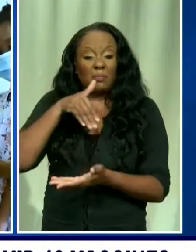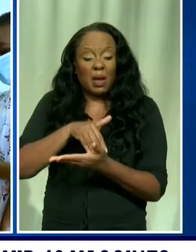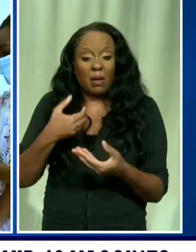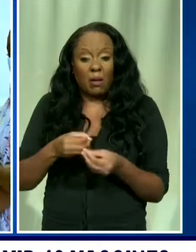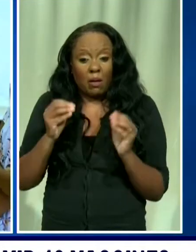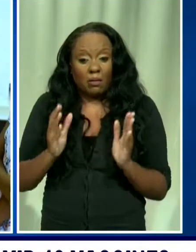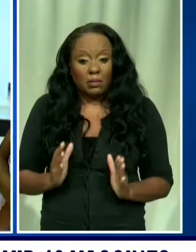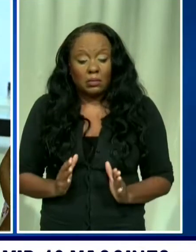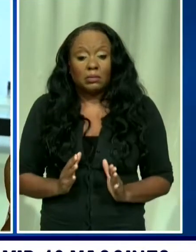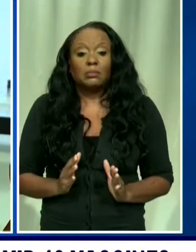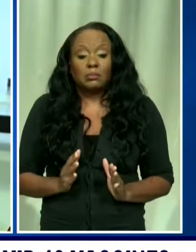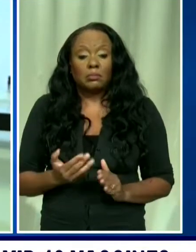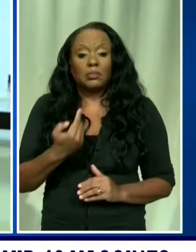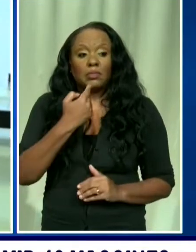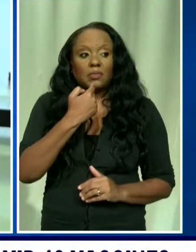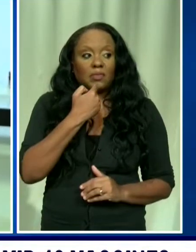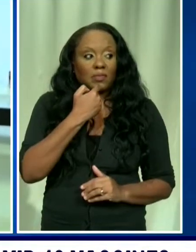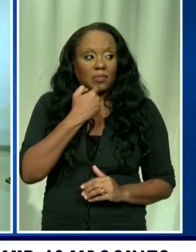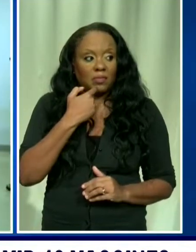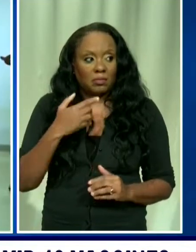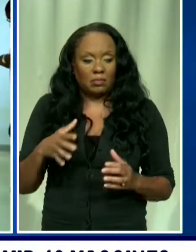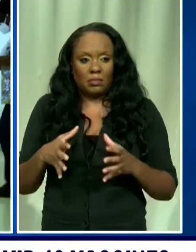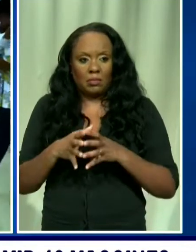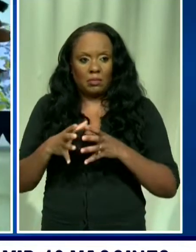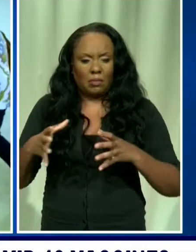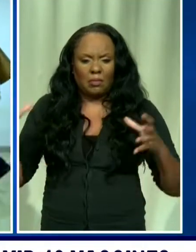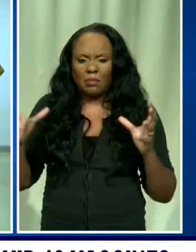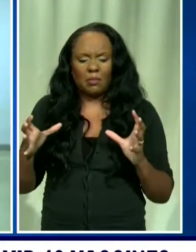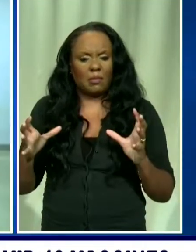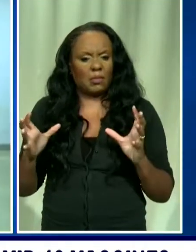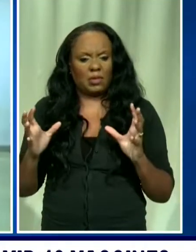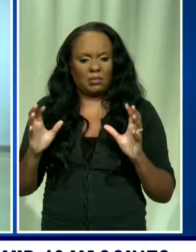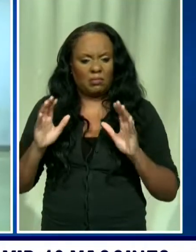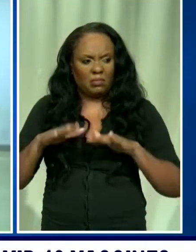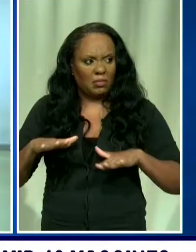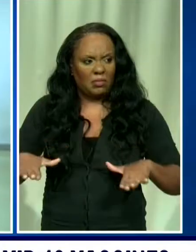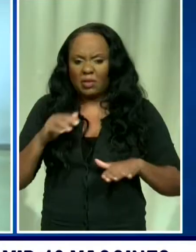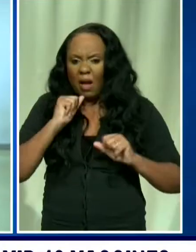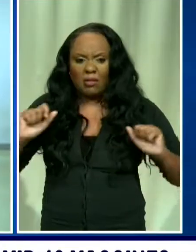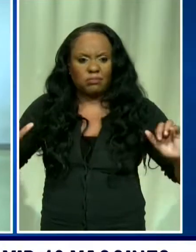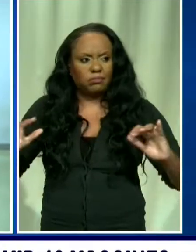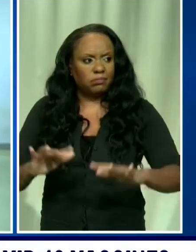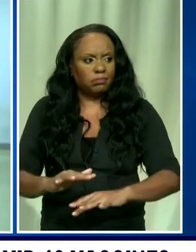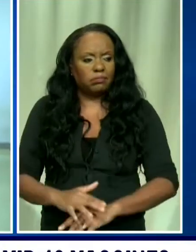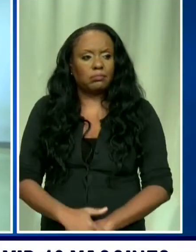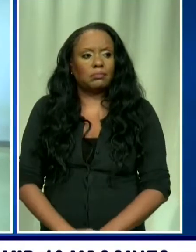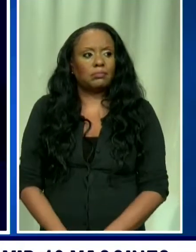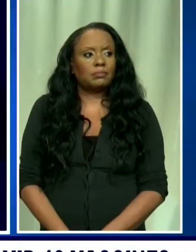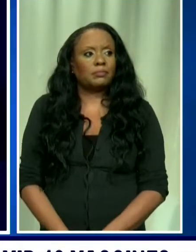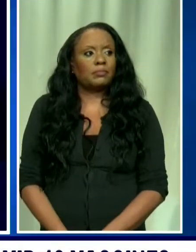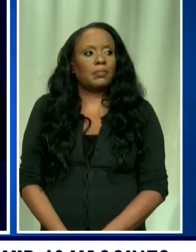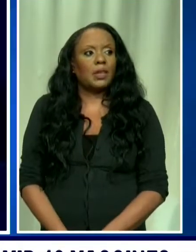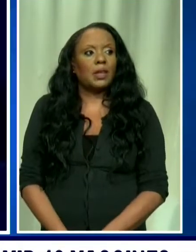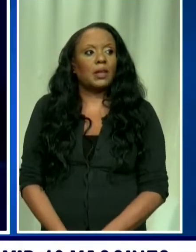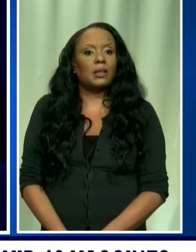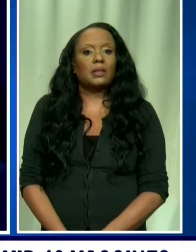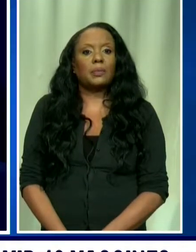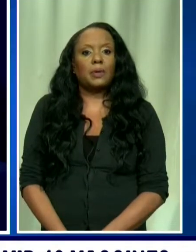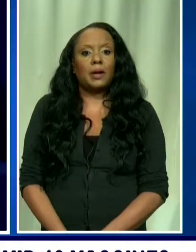Honorable Kenneth George says the large numbers expected have not materialized. I have checked in with